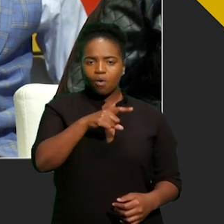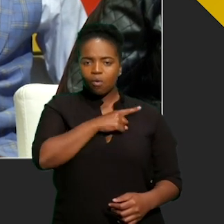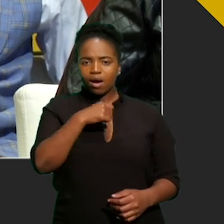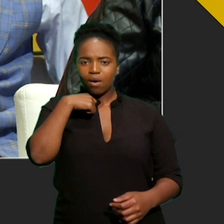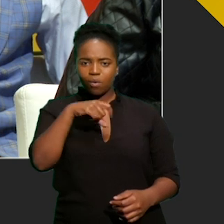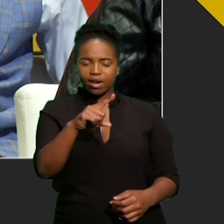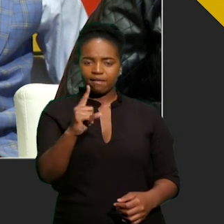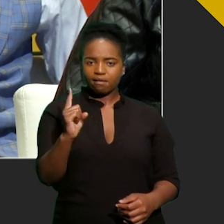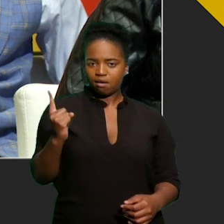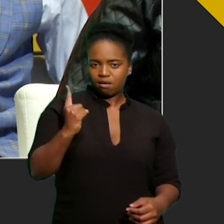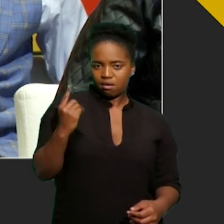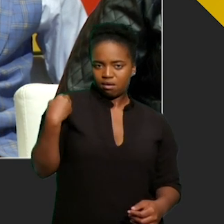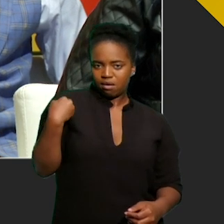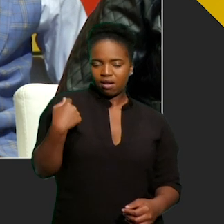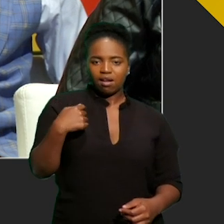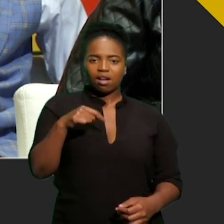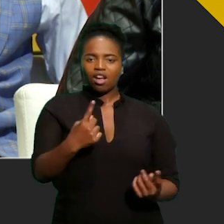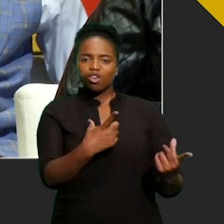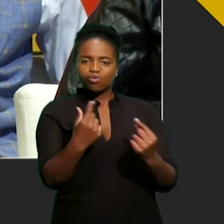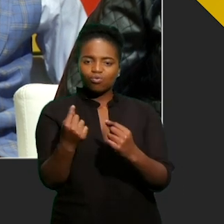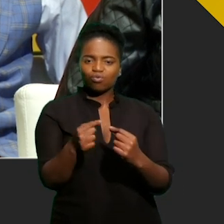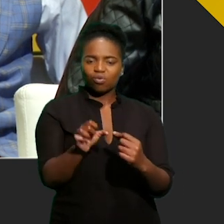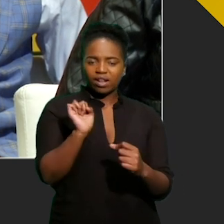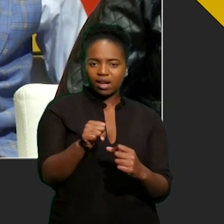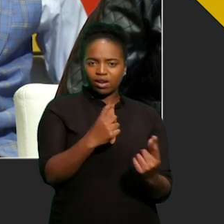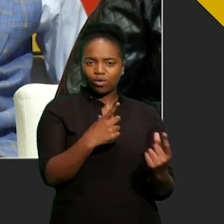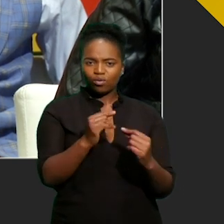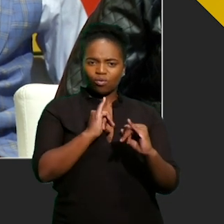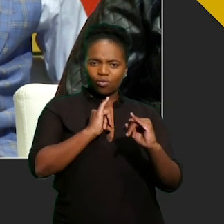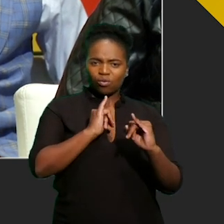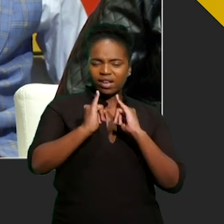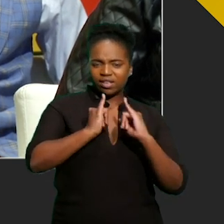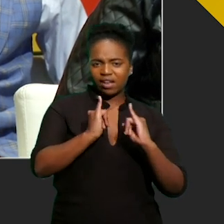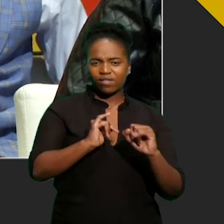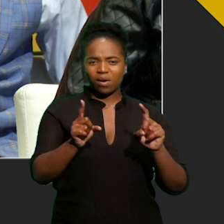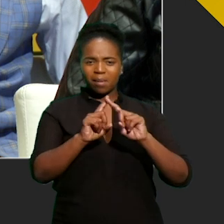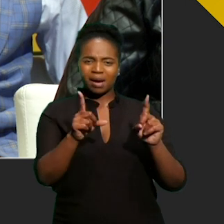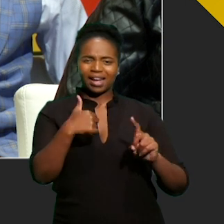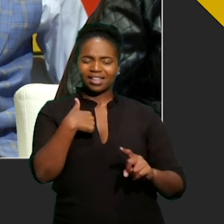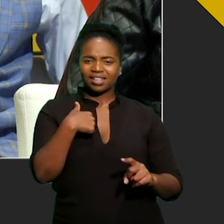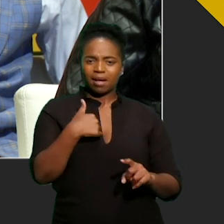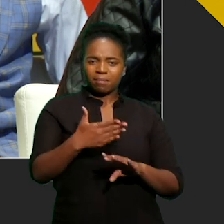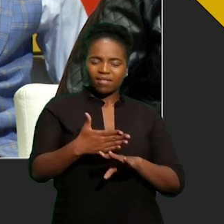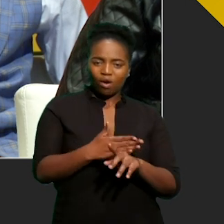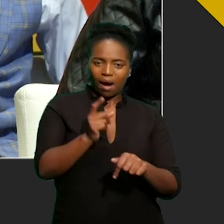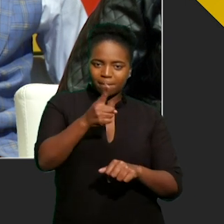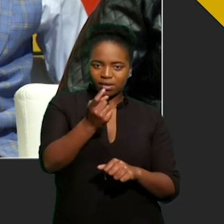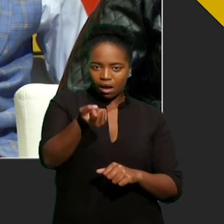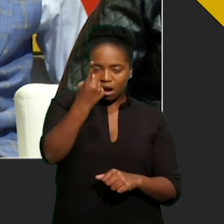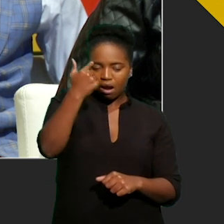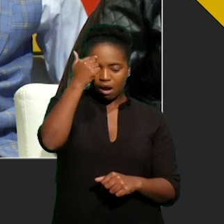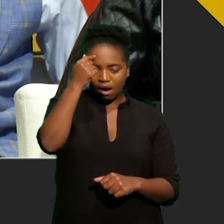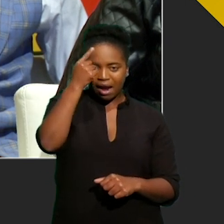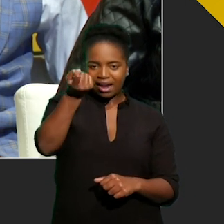younger approach. Yeah. And never can go through Chamcula, okay, Yakona Gabriel of Warner, Mara, or Kangwali, Abagar, in case you will be